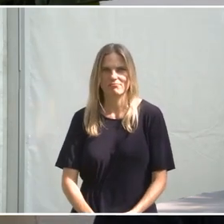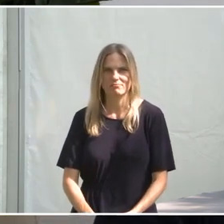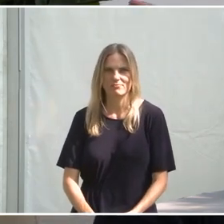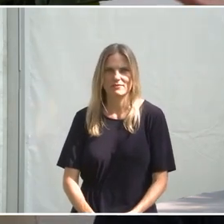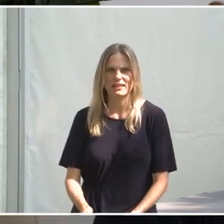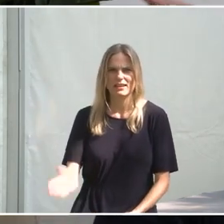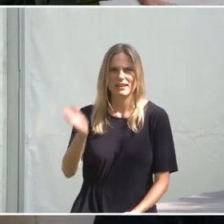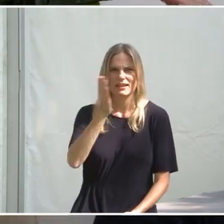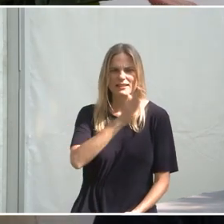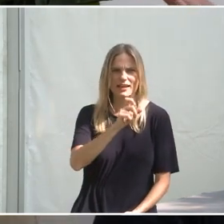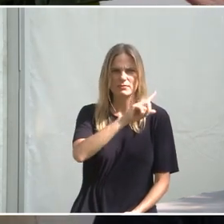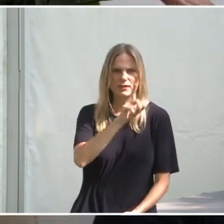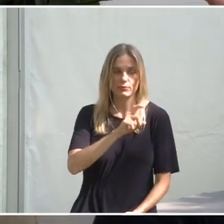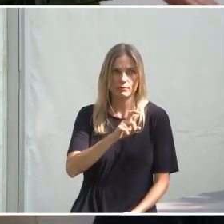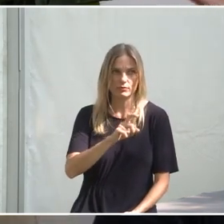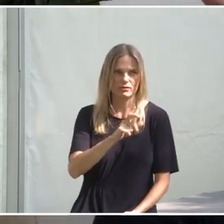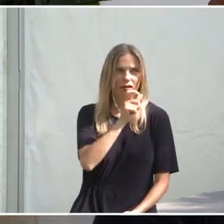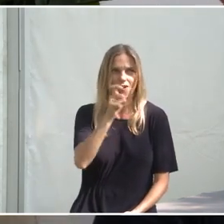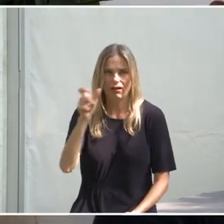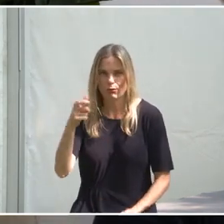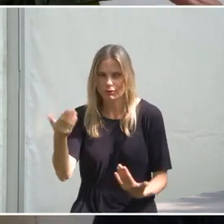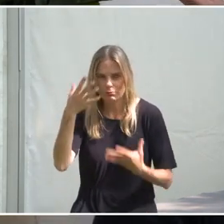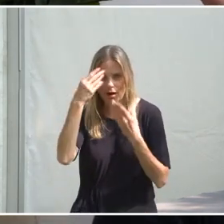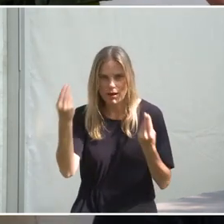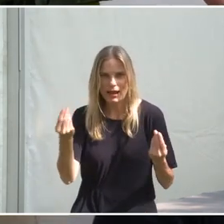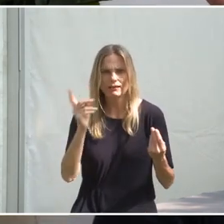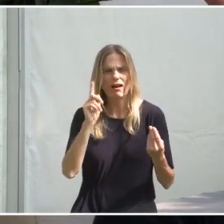Art's question, which I really can't rephrase, but it was around